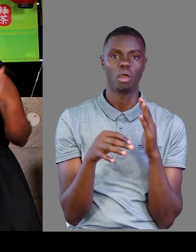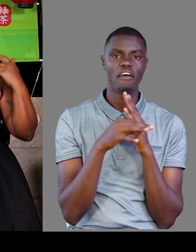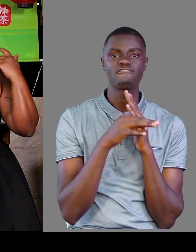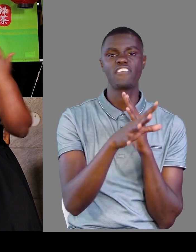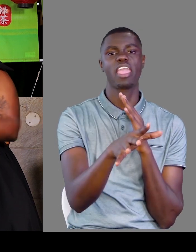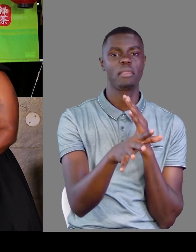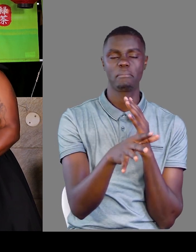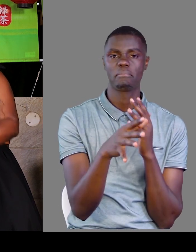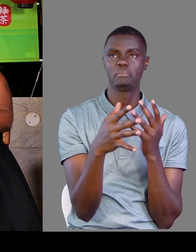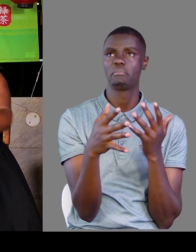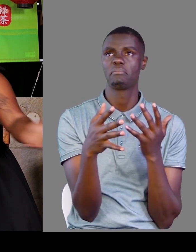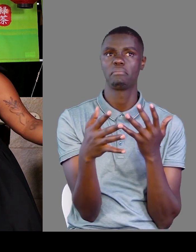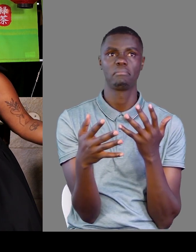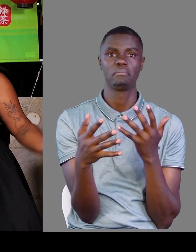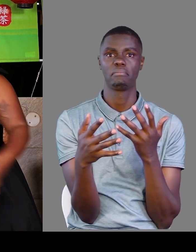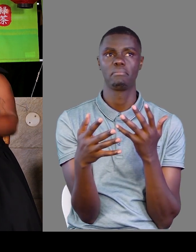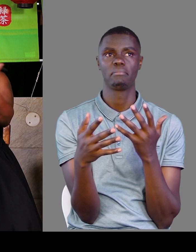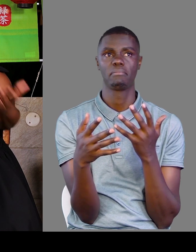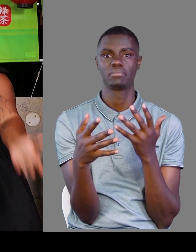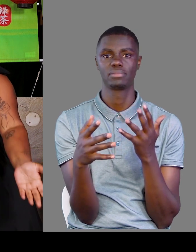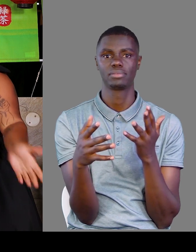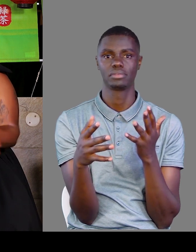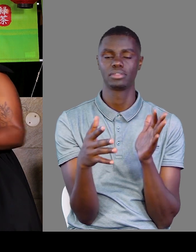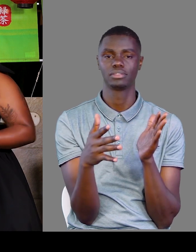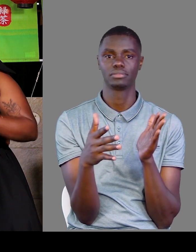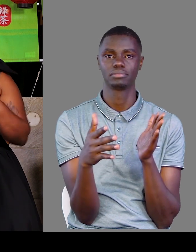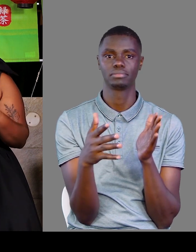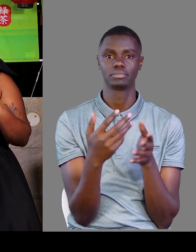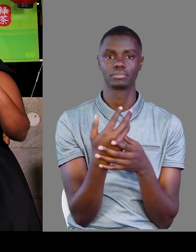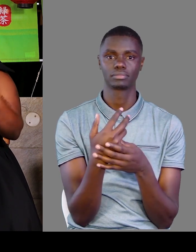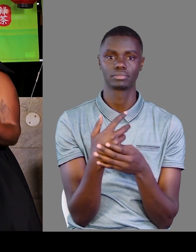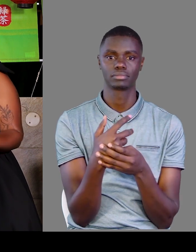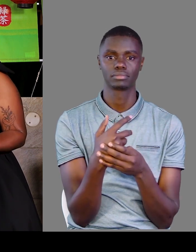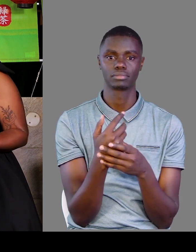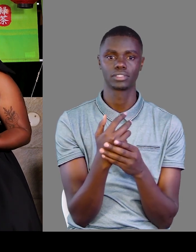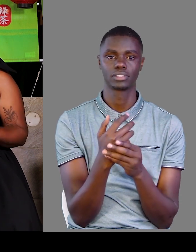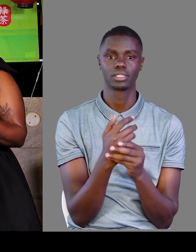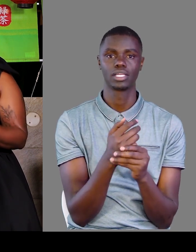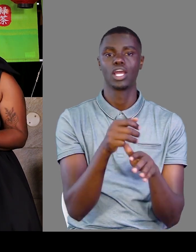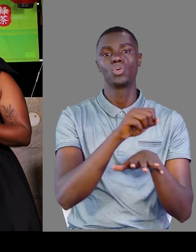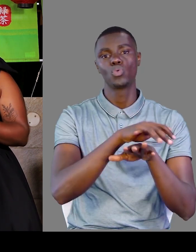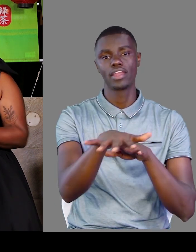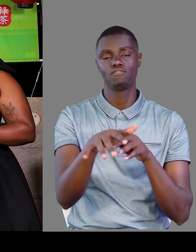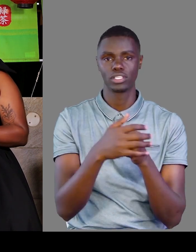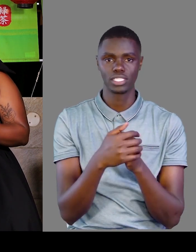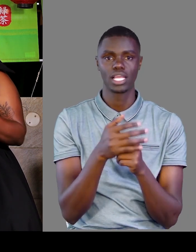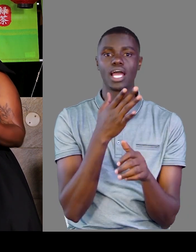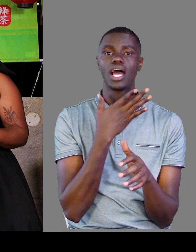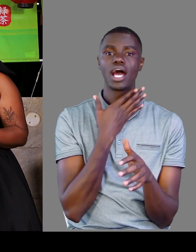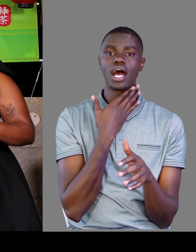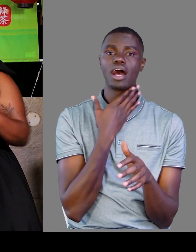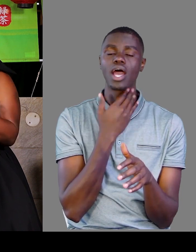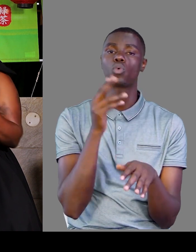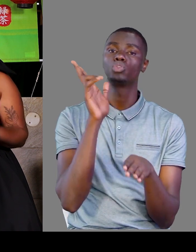publicity. Imechangwa aje meza yenye niliandaliwa pia. Your influence. Nataka